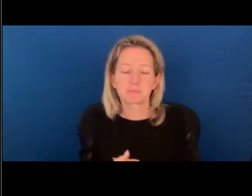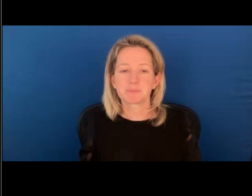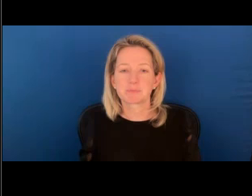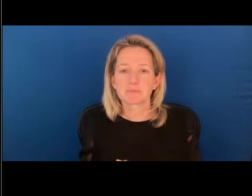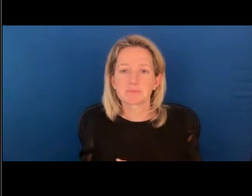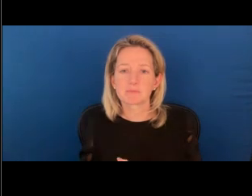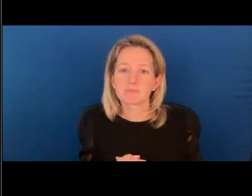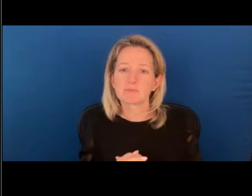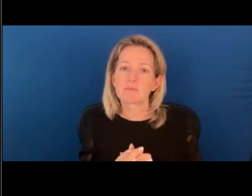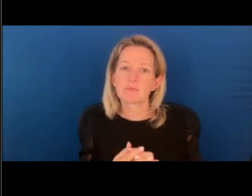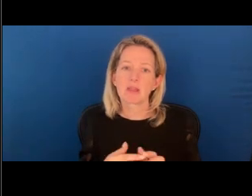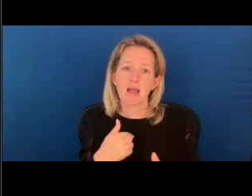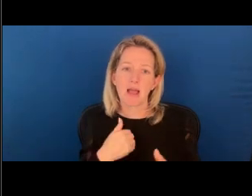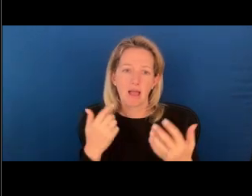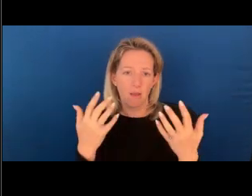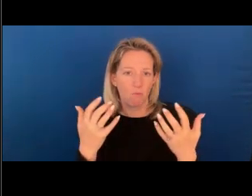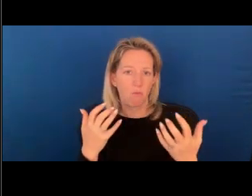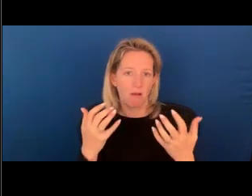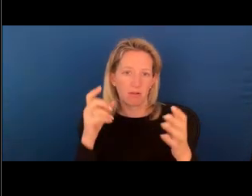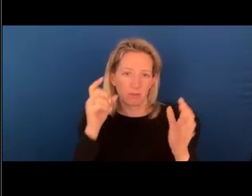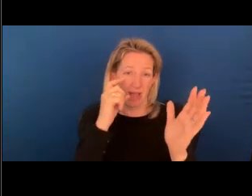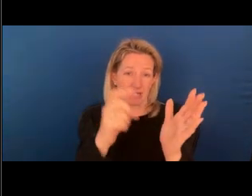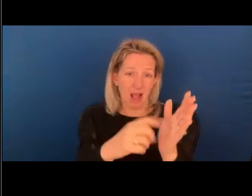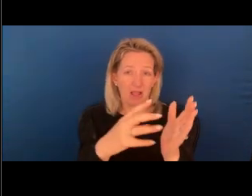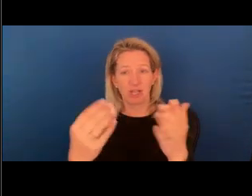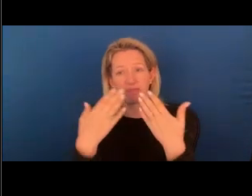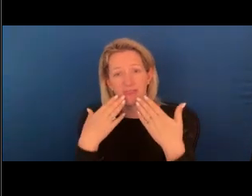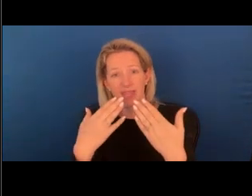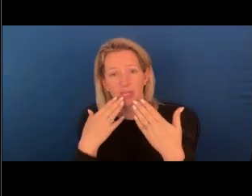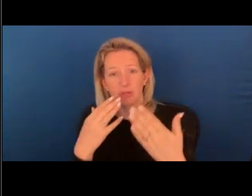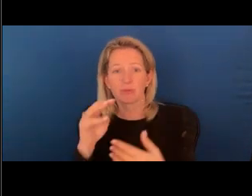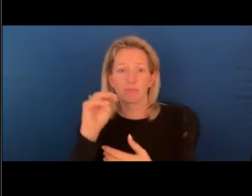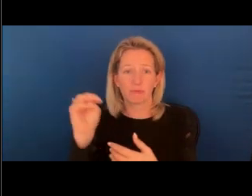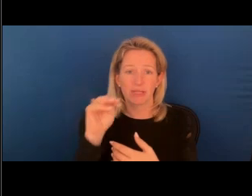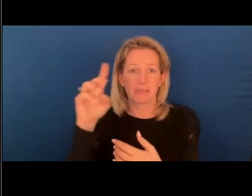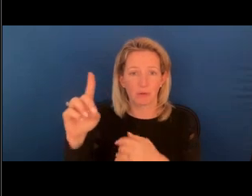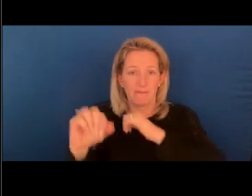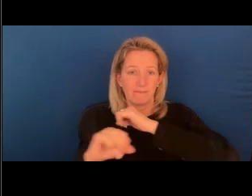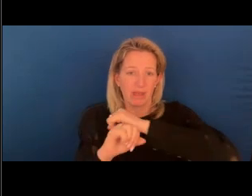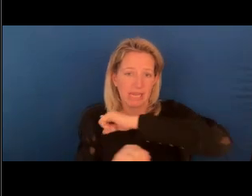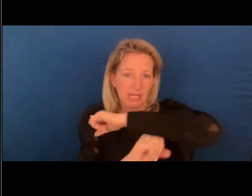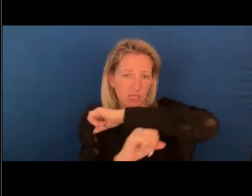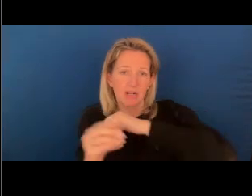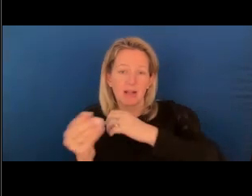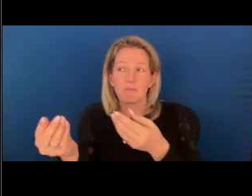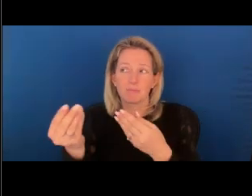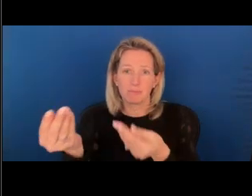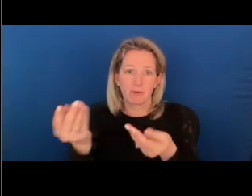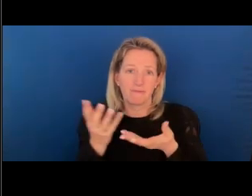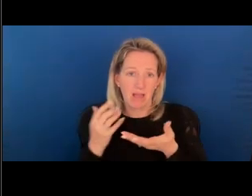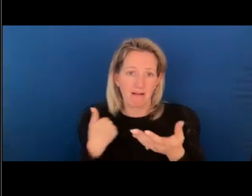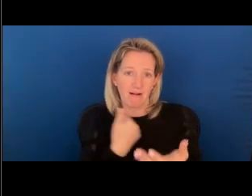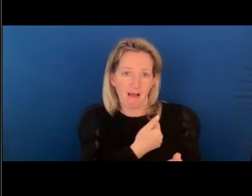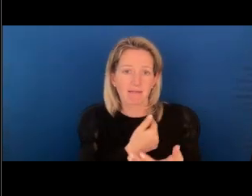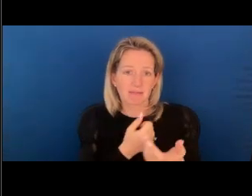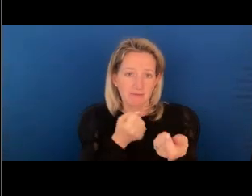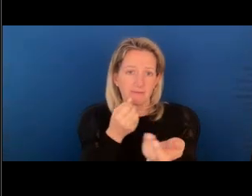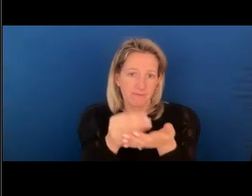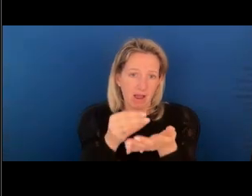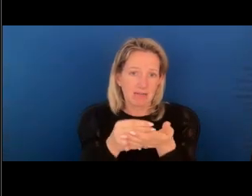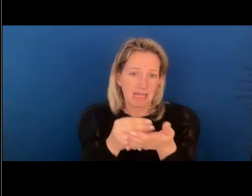anywhere. I wanted to just acknowledge and thank the Marine Debris Foundation, who has provided us some funding to work towards